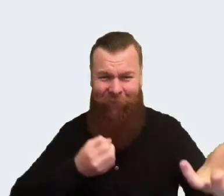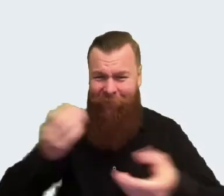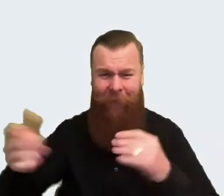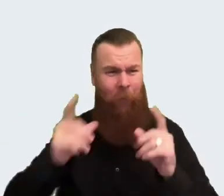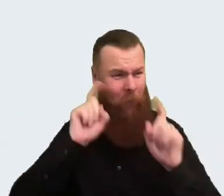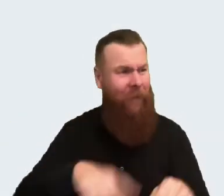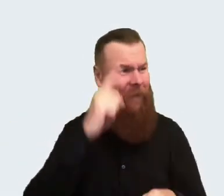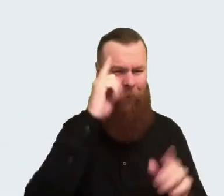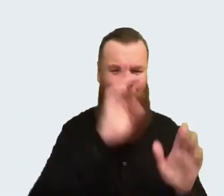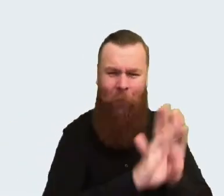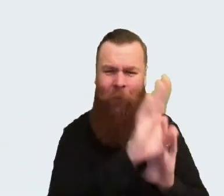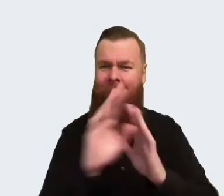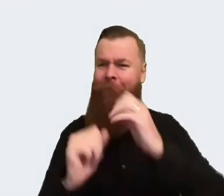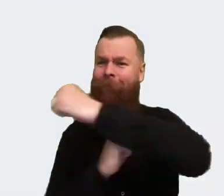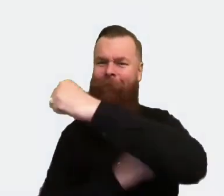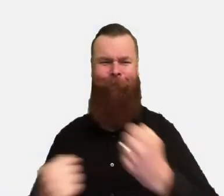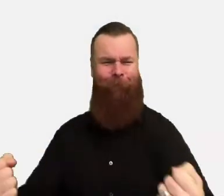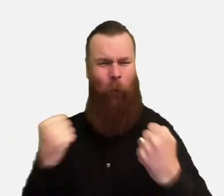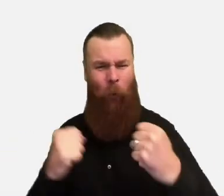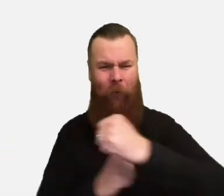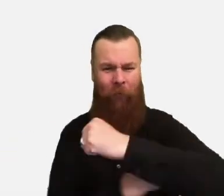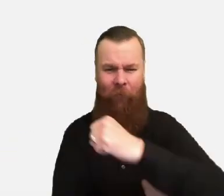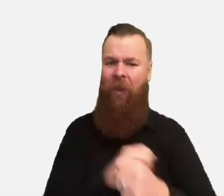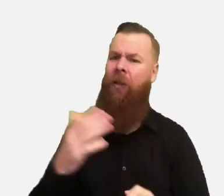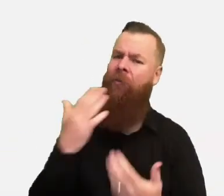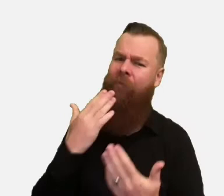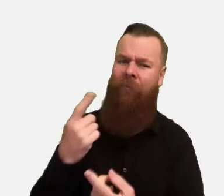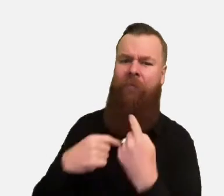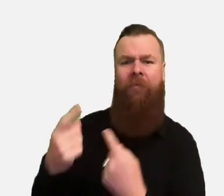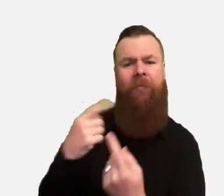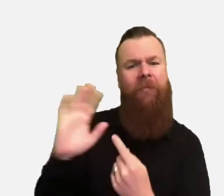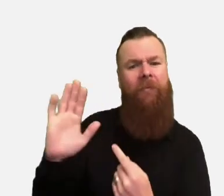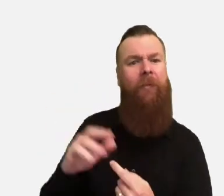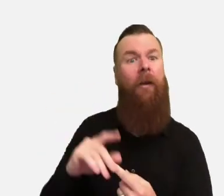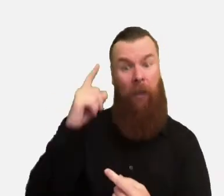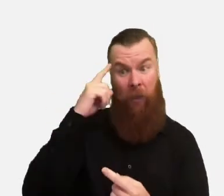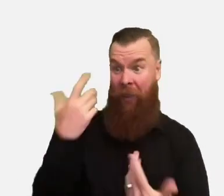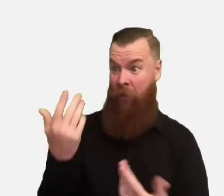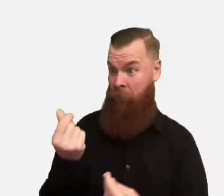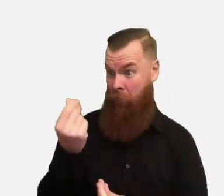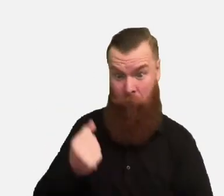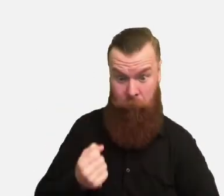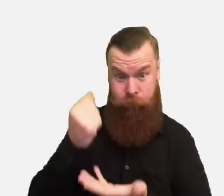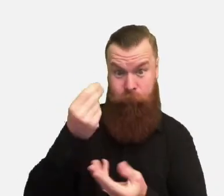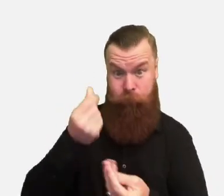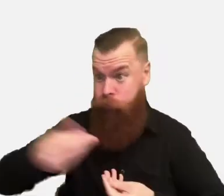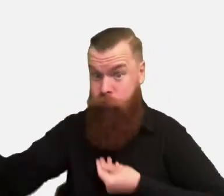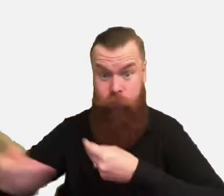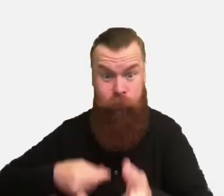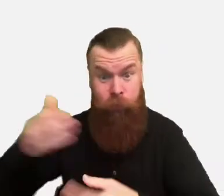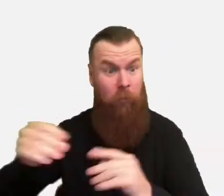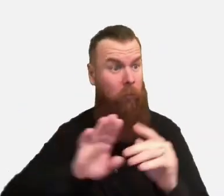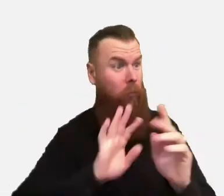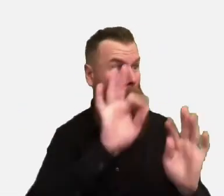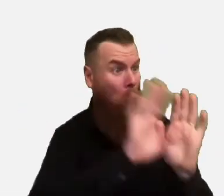possible infrastructure investment resistance and how this possible resistance was addressed to achieve engagement and investment